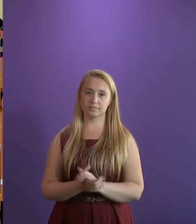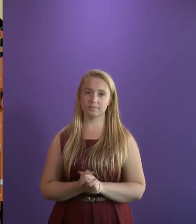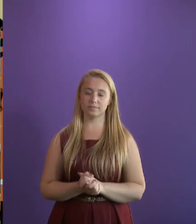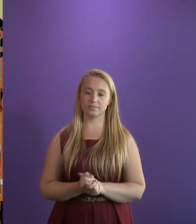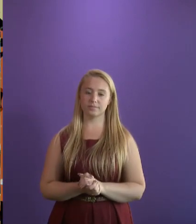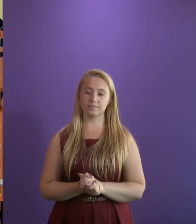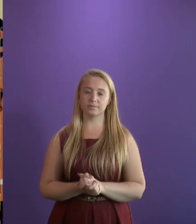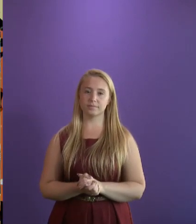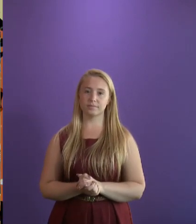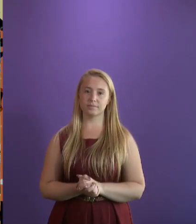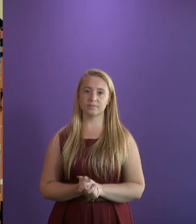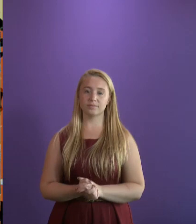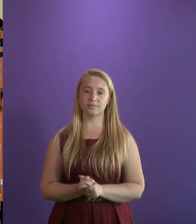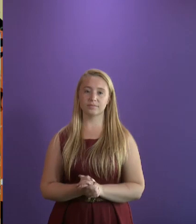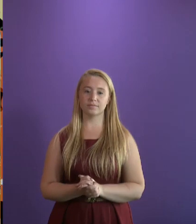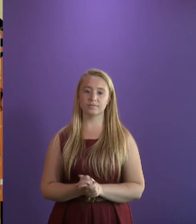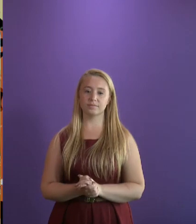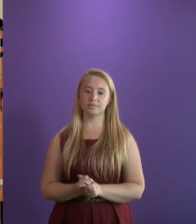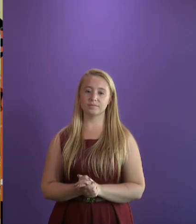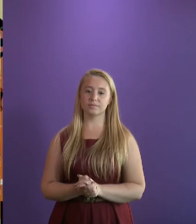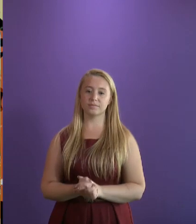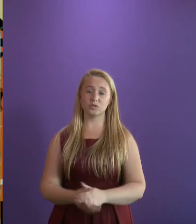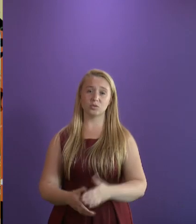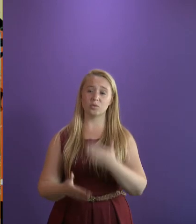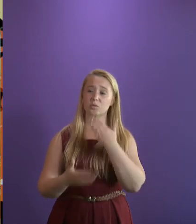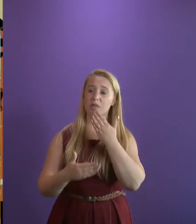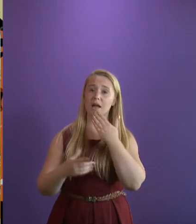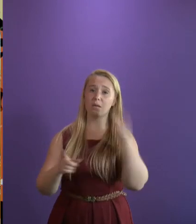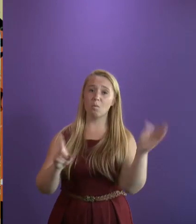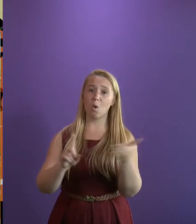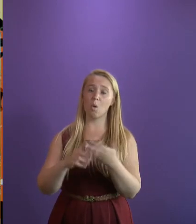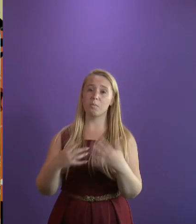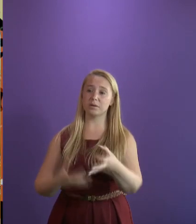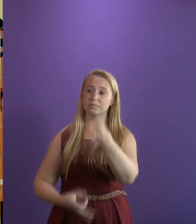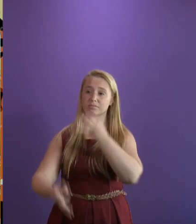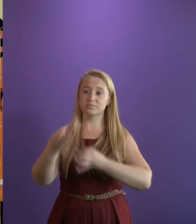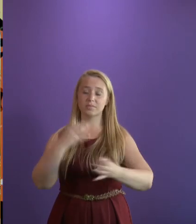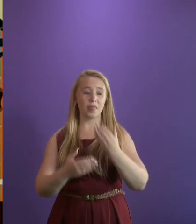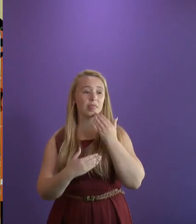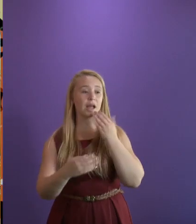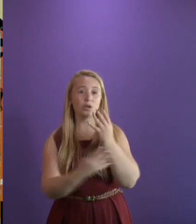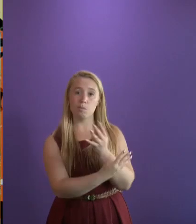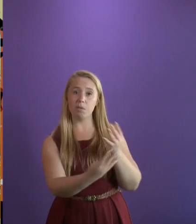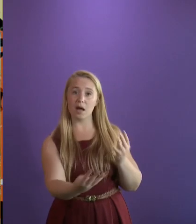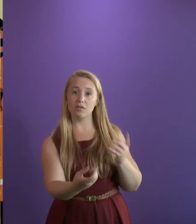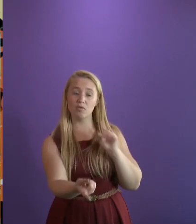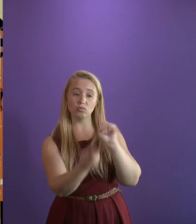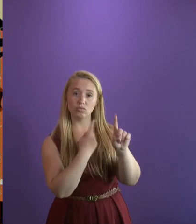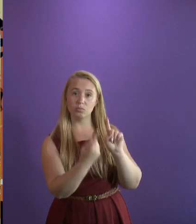I want to thank everyone who asked a question and to our panellists for their responses. And I will